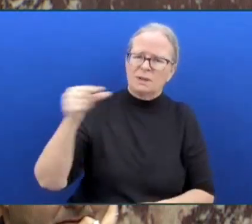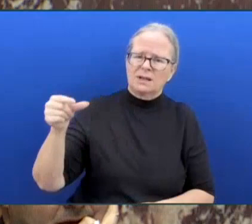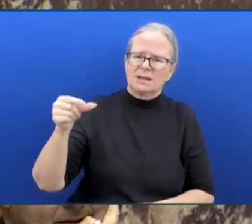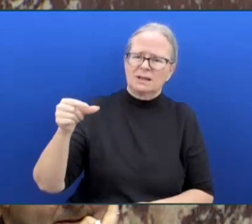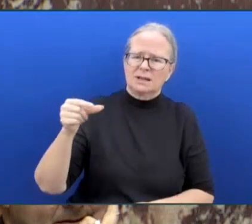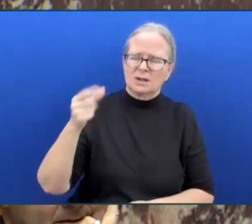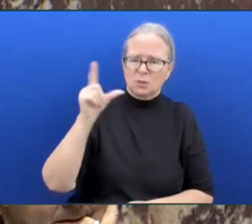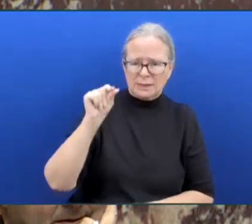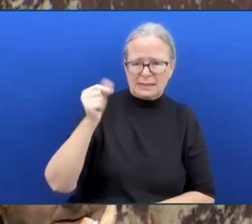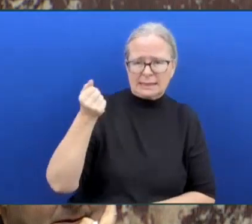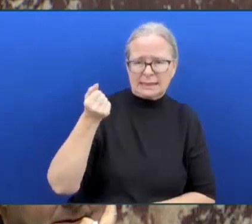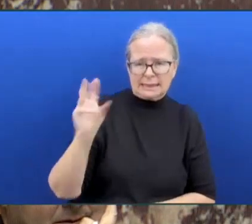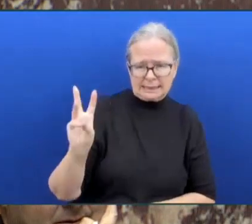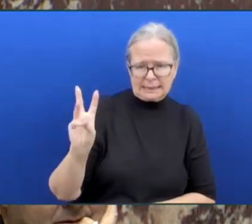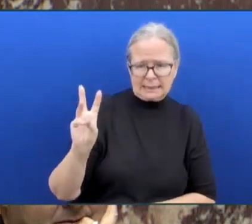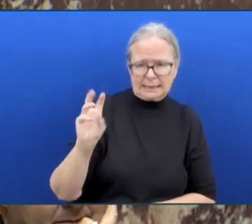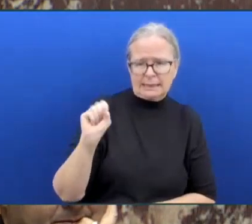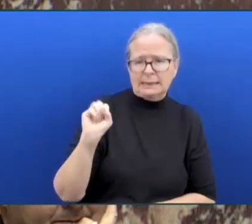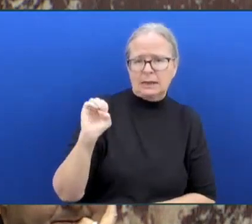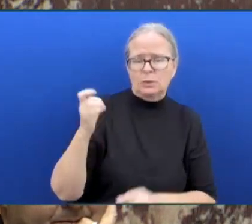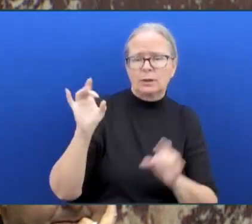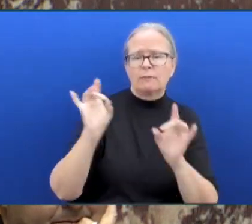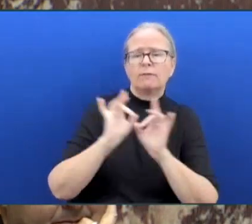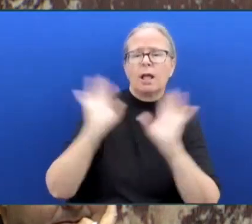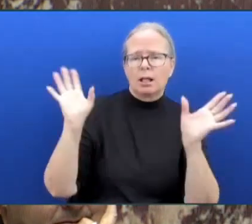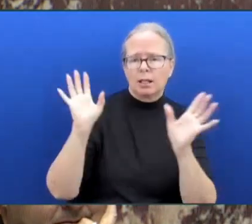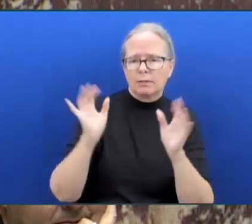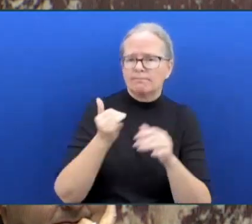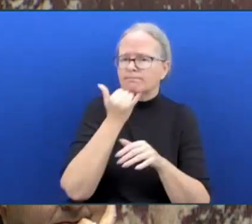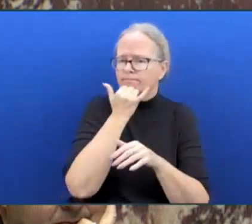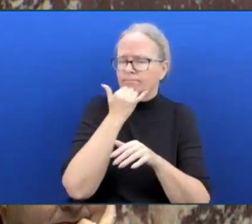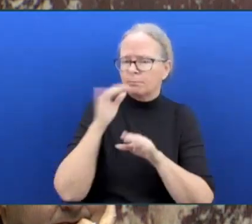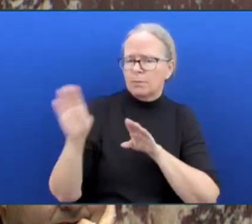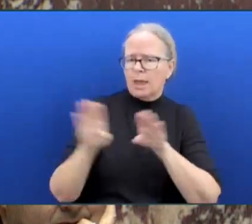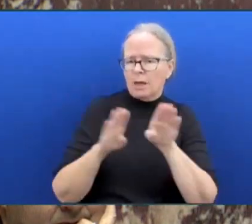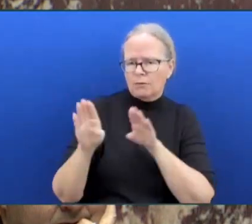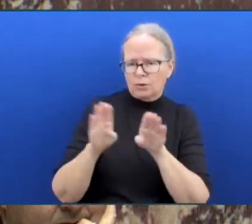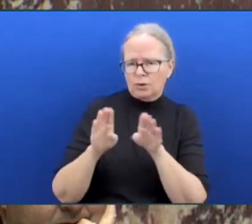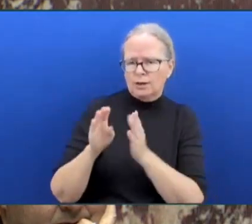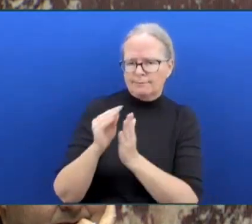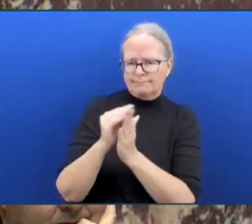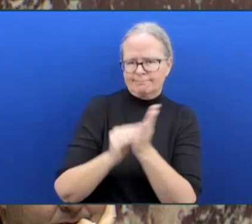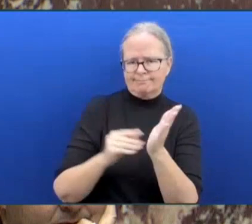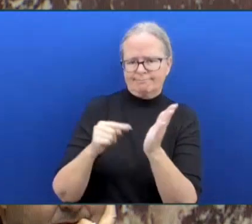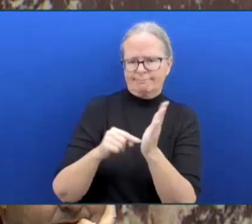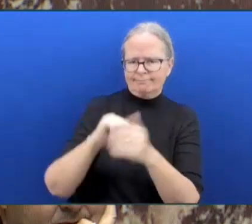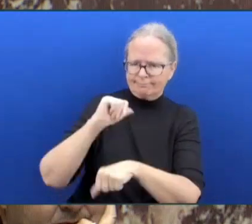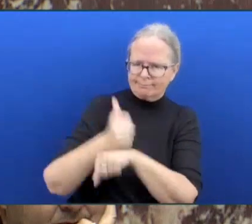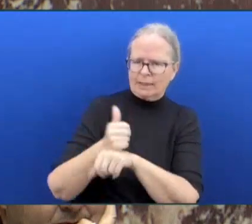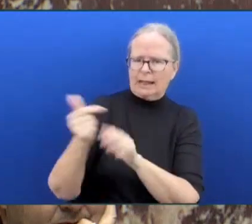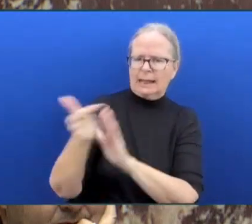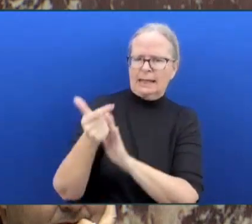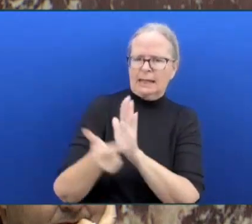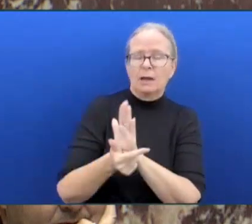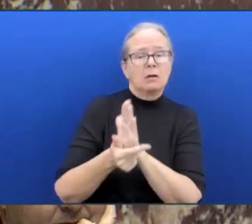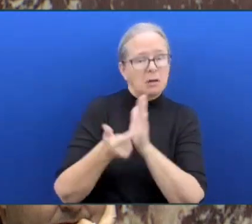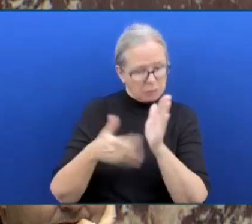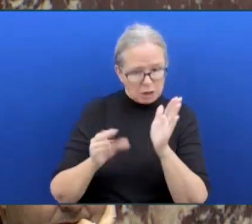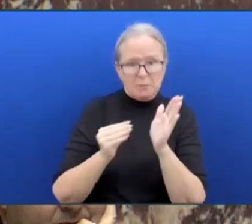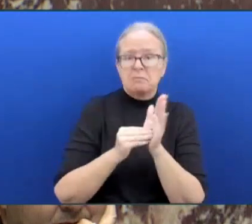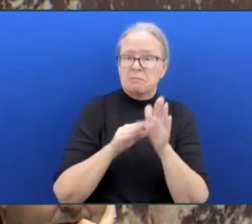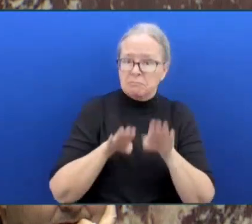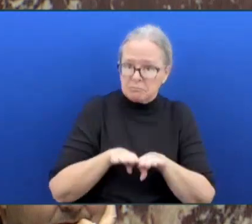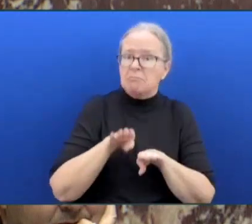Misconduct Policy Act was a first step, but both students and the BC United agree that much more needs to be